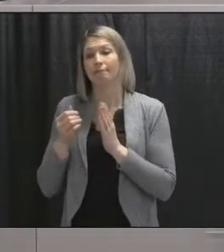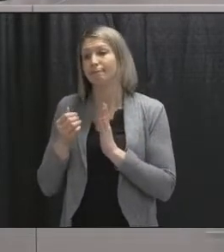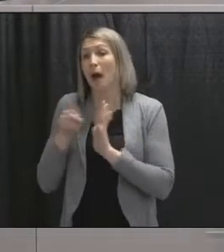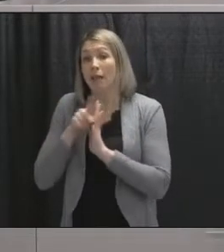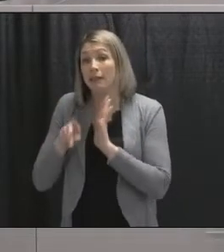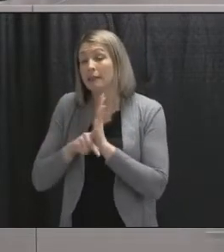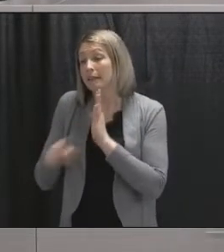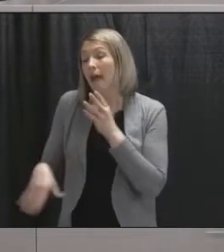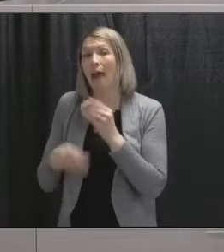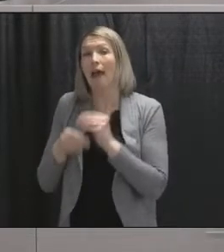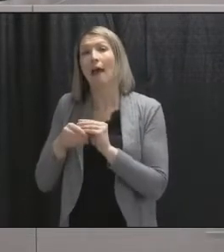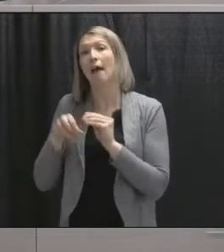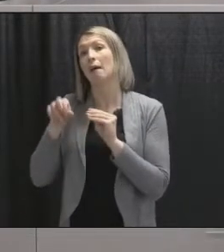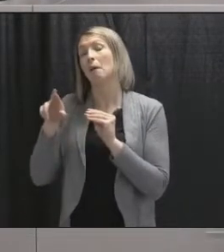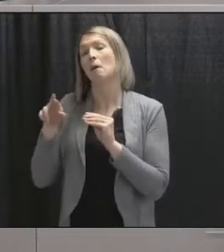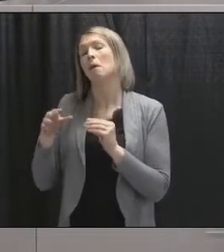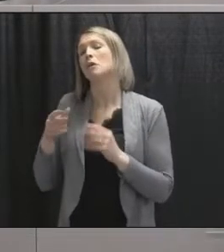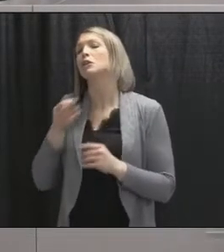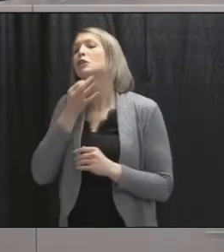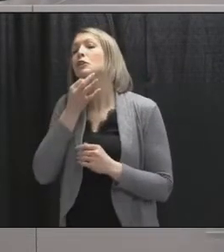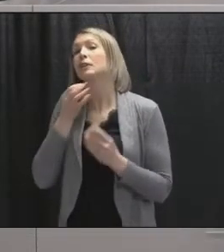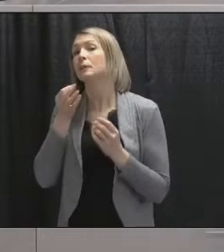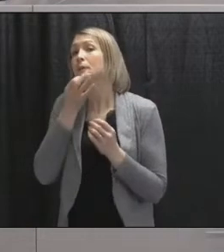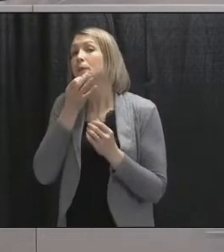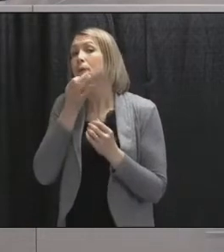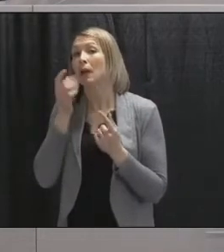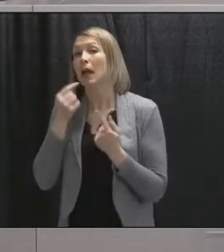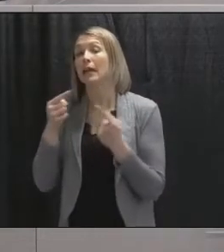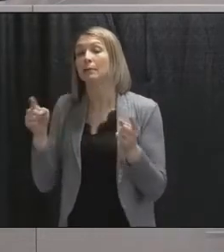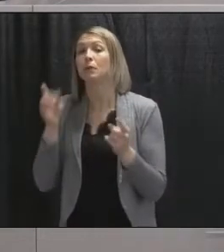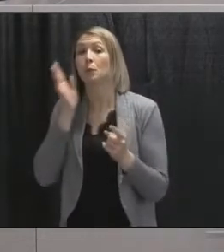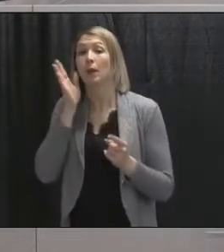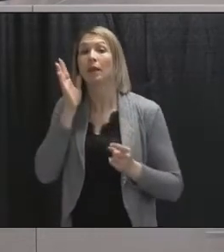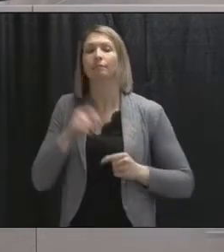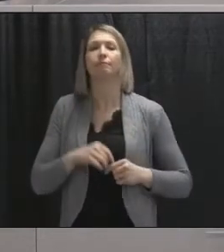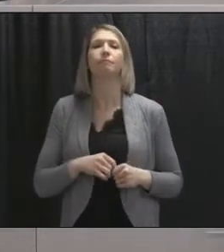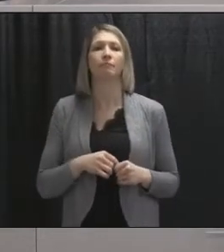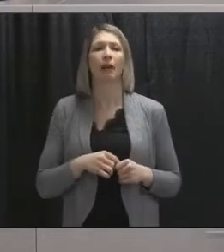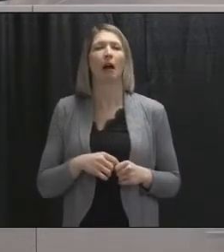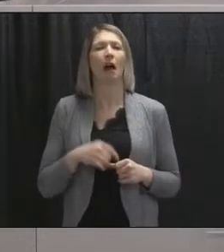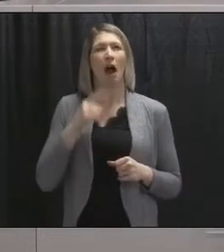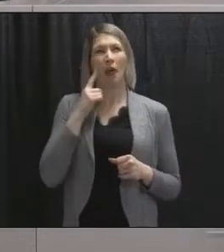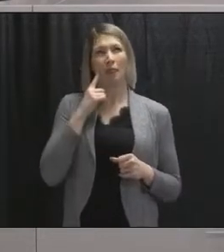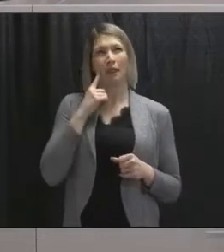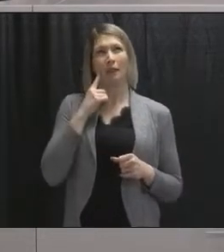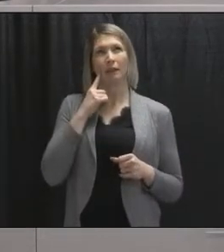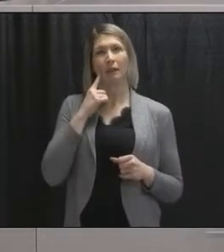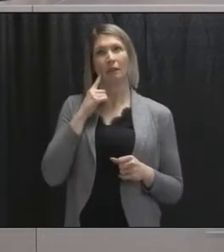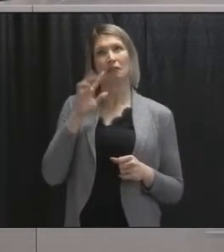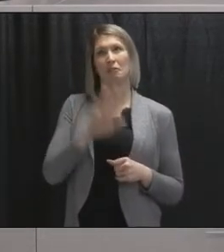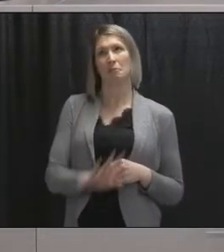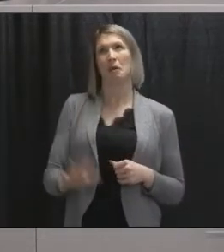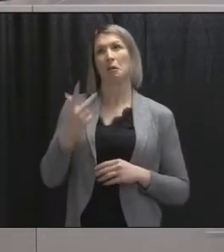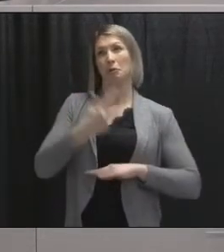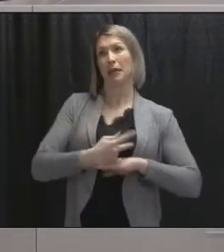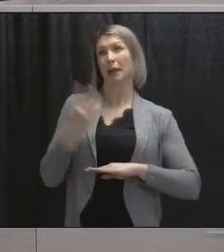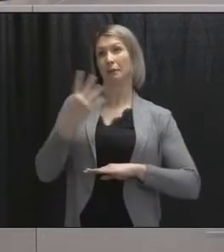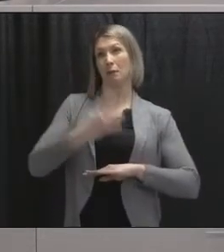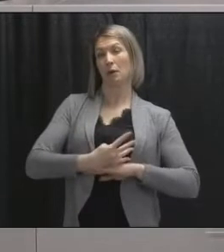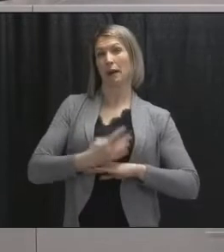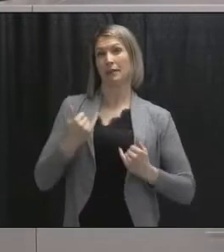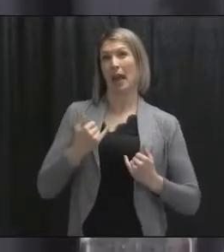environment, having to work so closely to others. I would say 50% of the emails I've received over the last